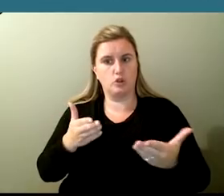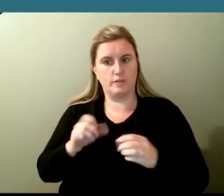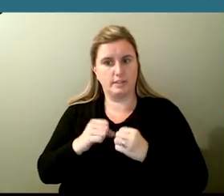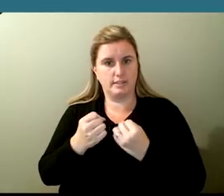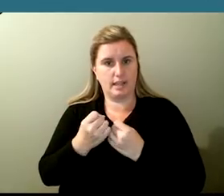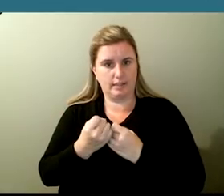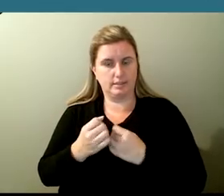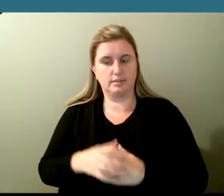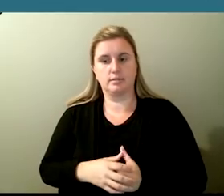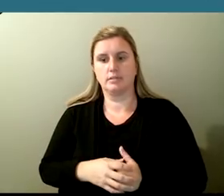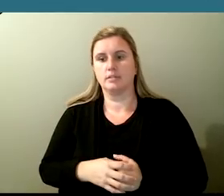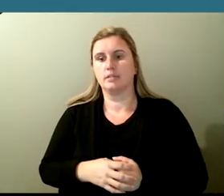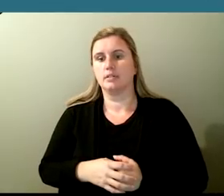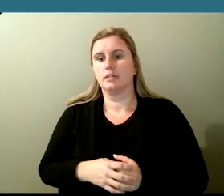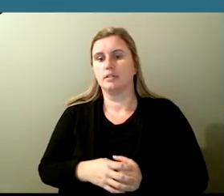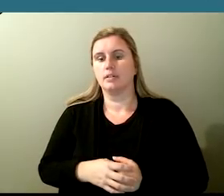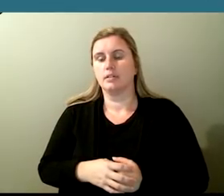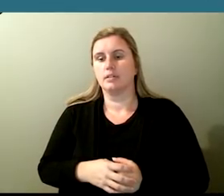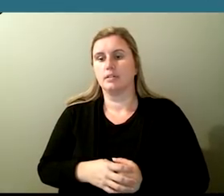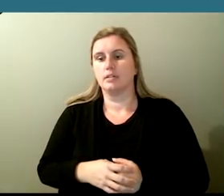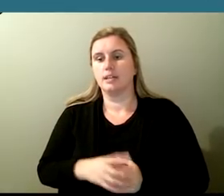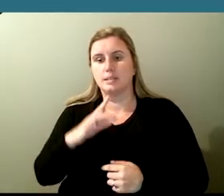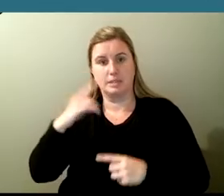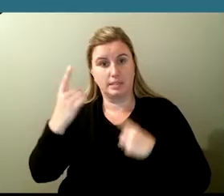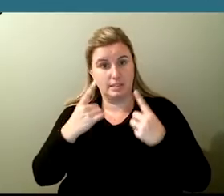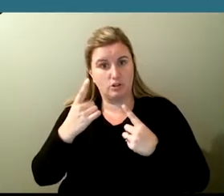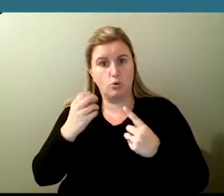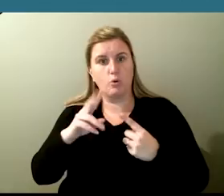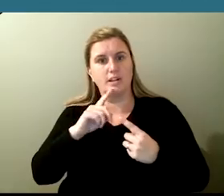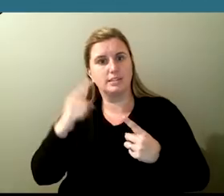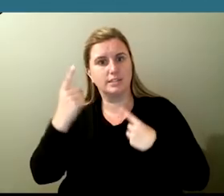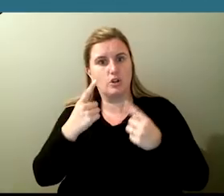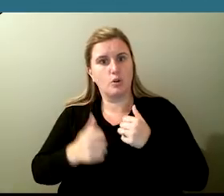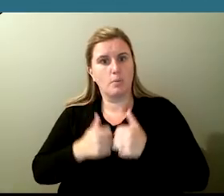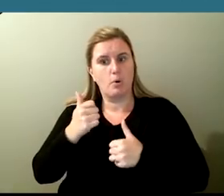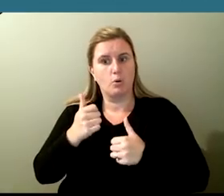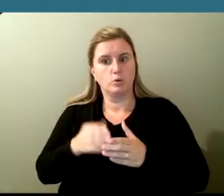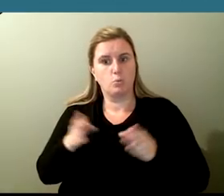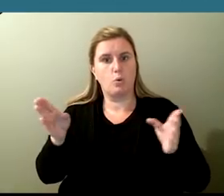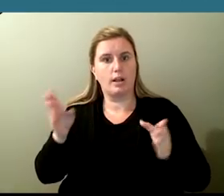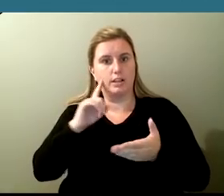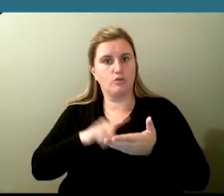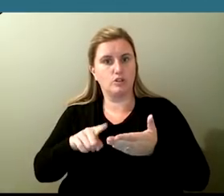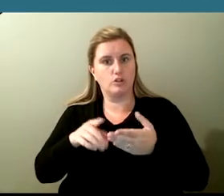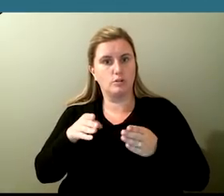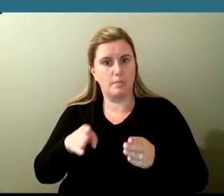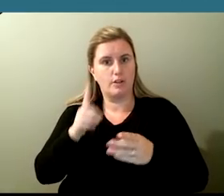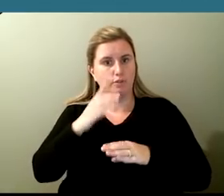settings. It has been considered, or it is considered the most widely researched method